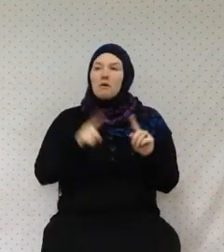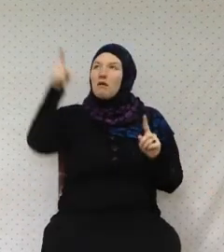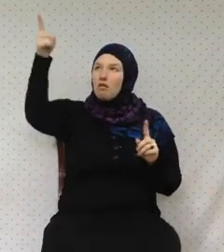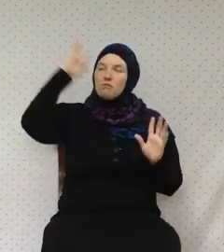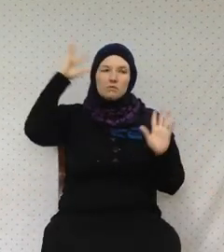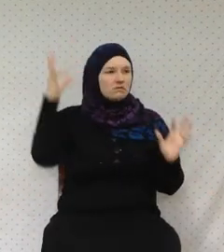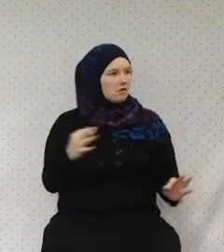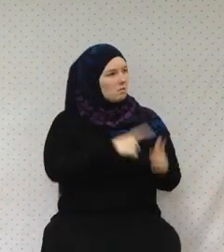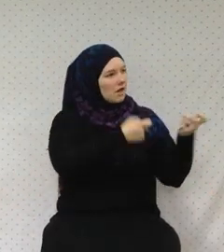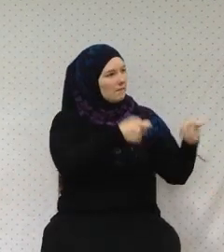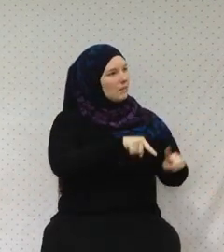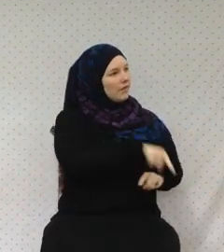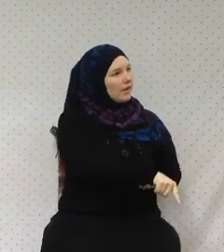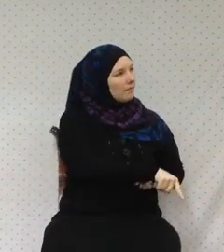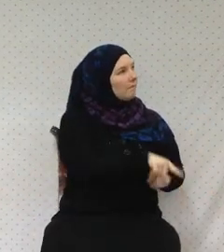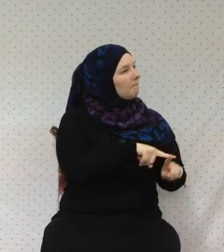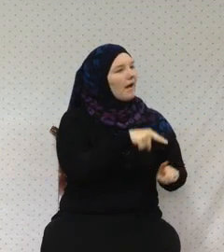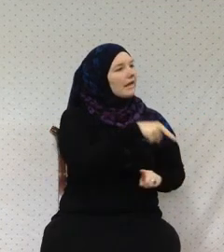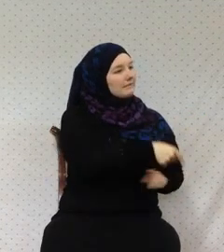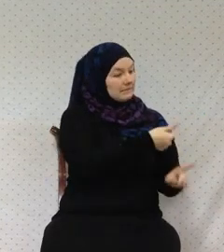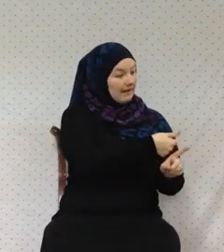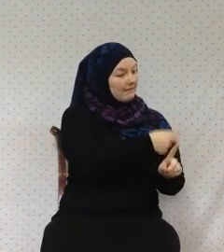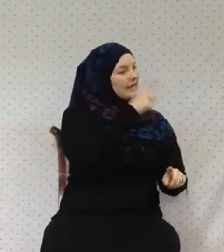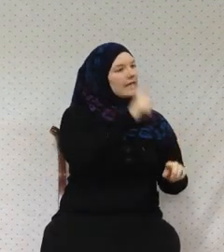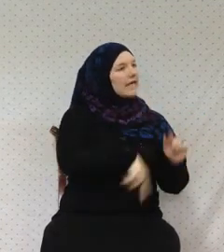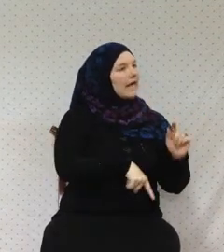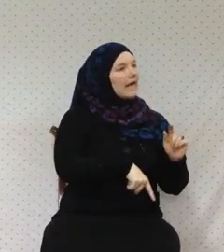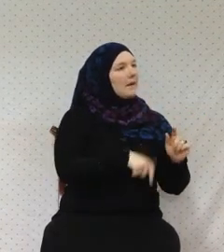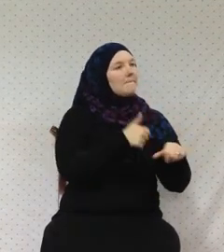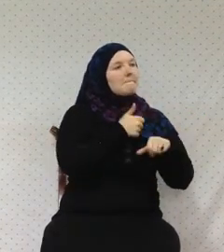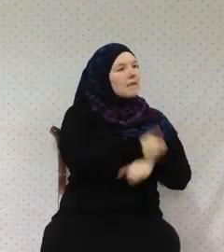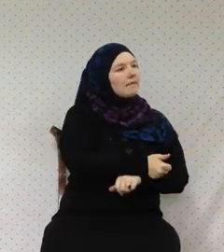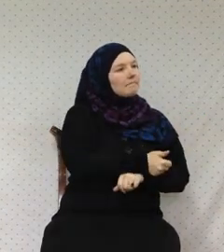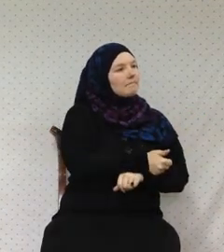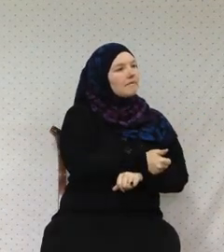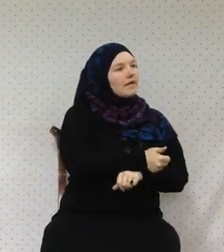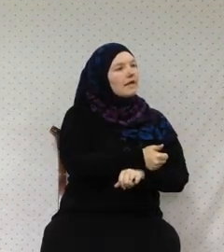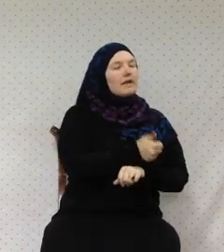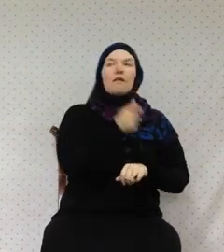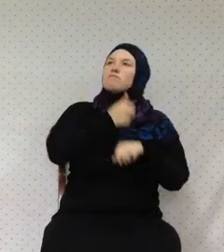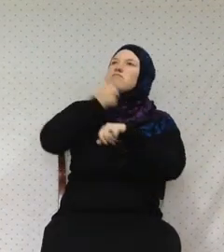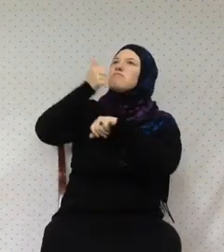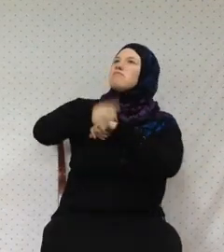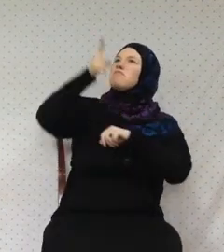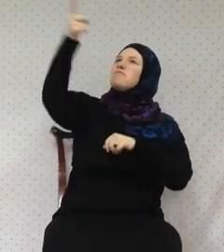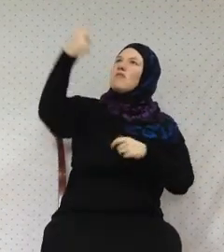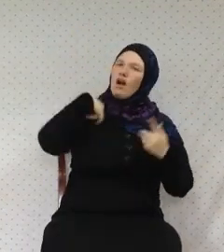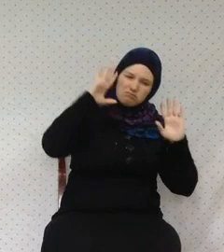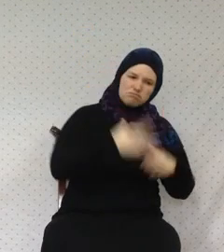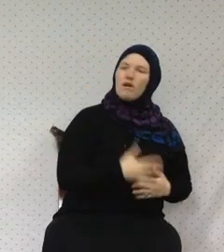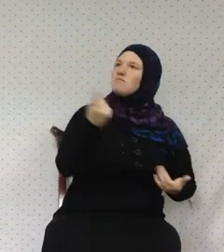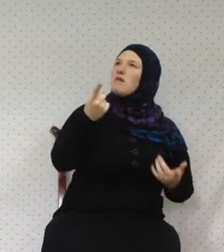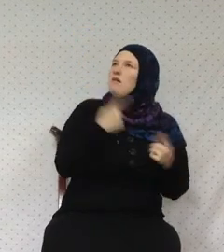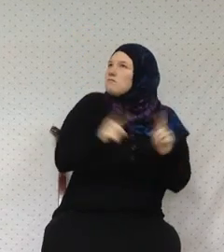Allah. But he cannot claim anything on Allah, because Allah says,